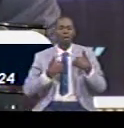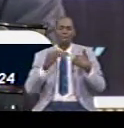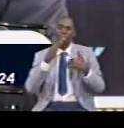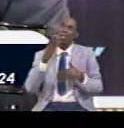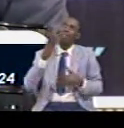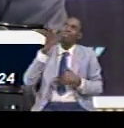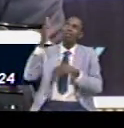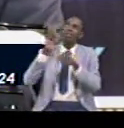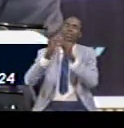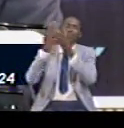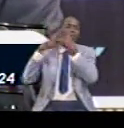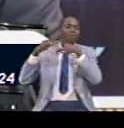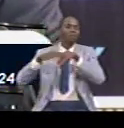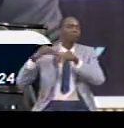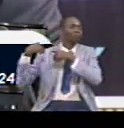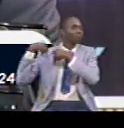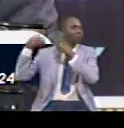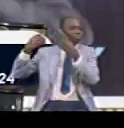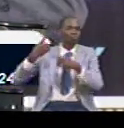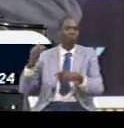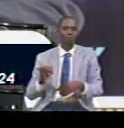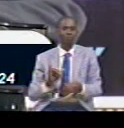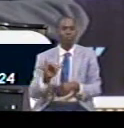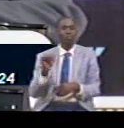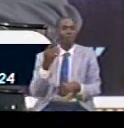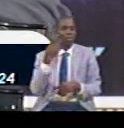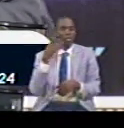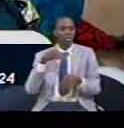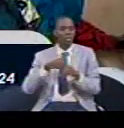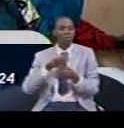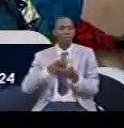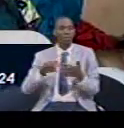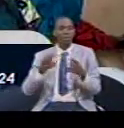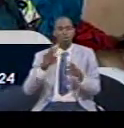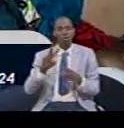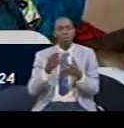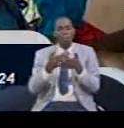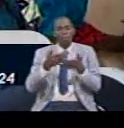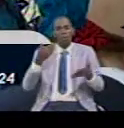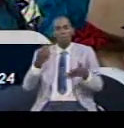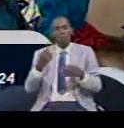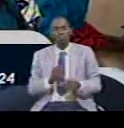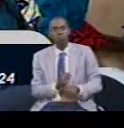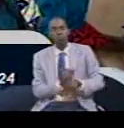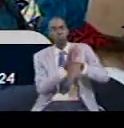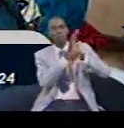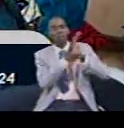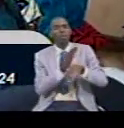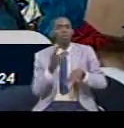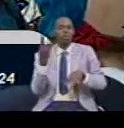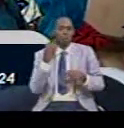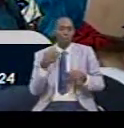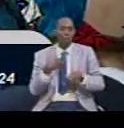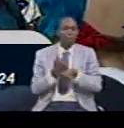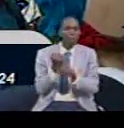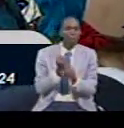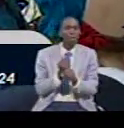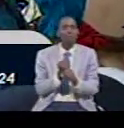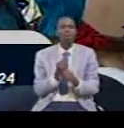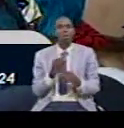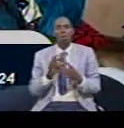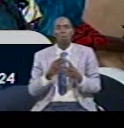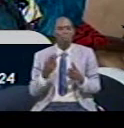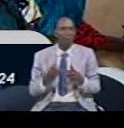We're looking at Psalm 90, and I'm reading from verse 2. It says, "Before the mountains were brought forth, or